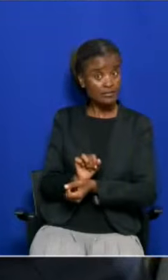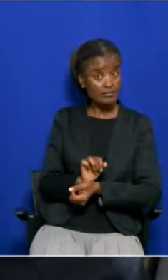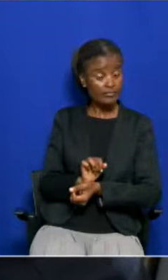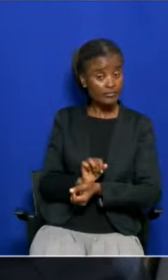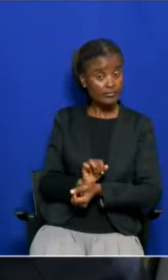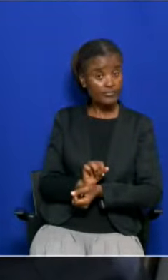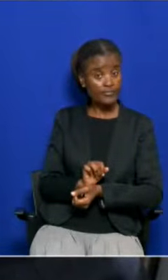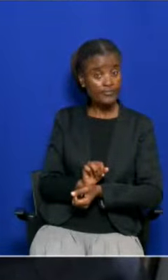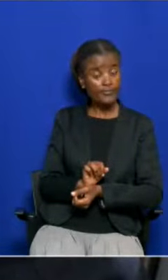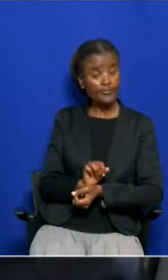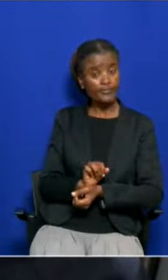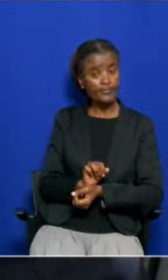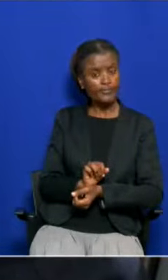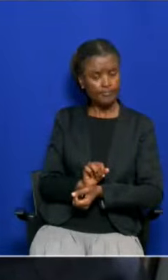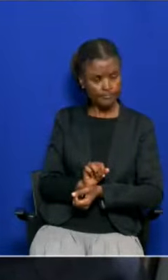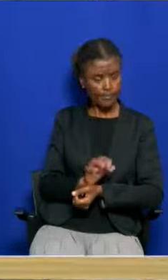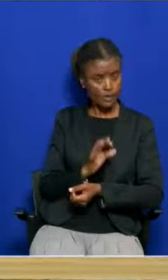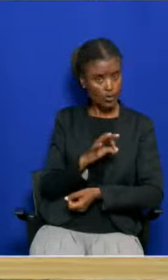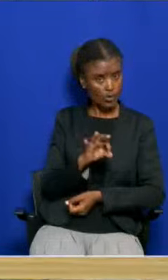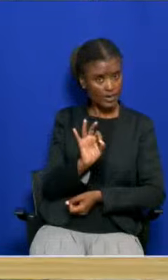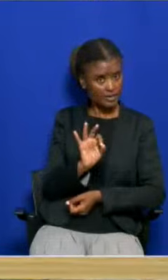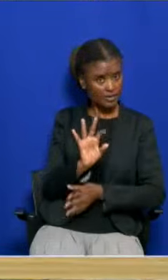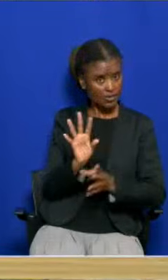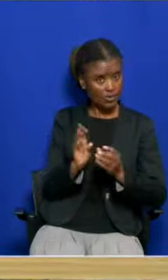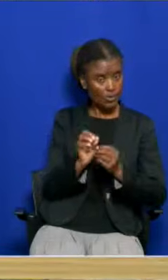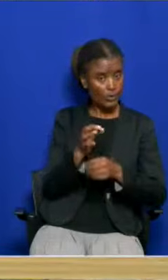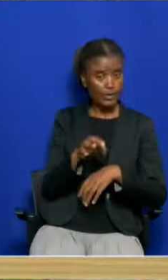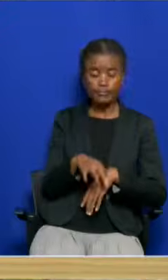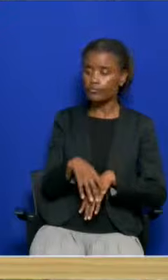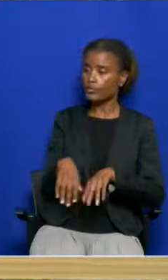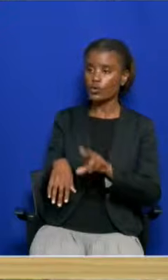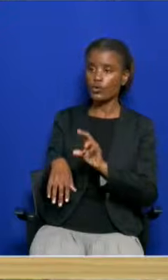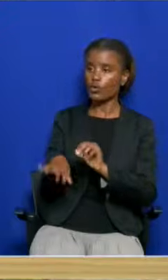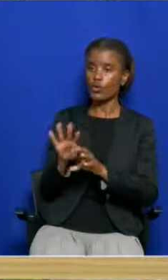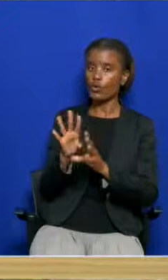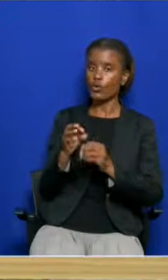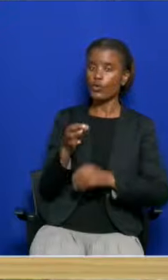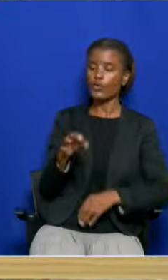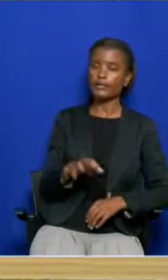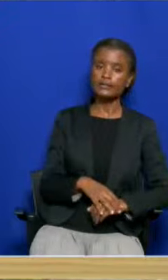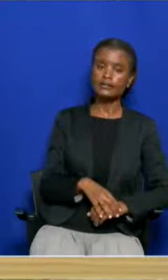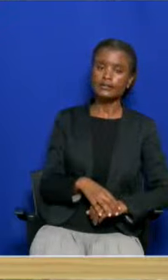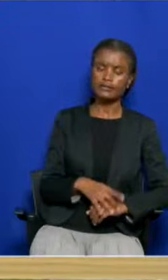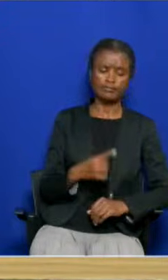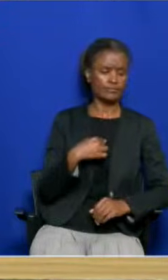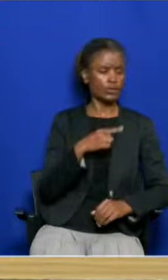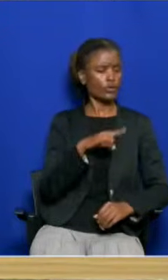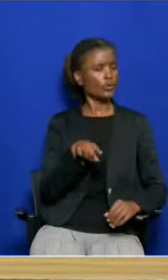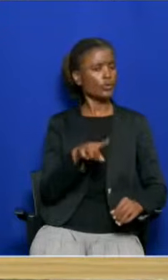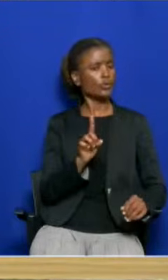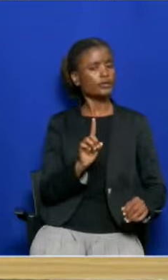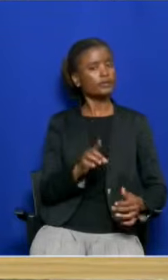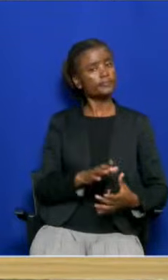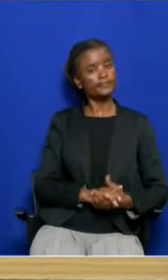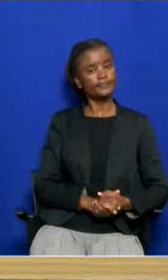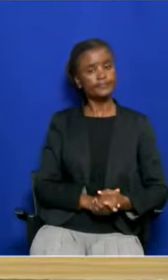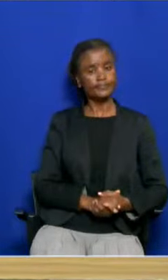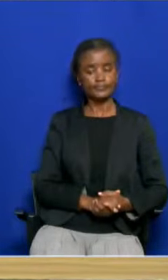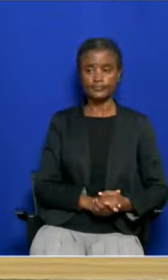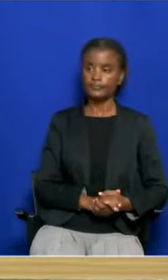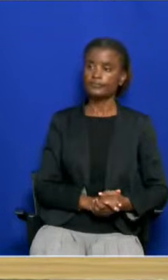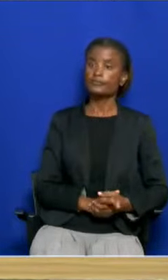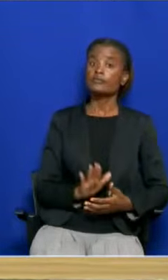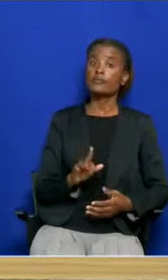Is that all correct? That's not correct. What have I got wrong? You got wrong when you say they